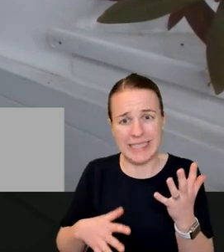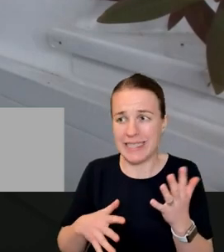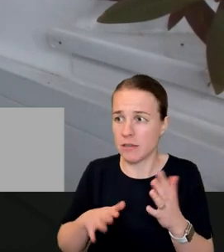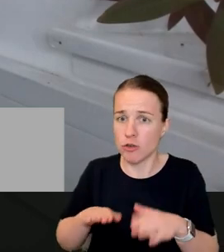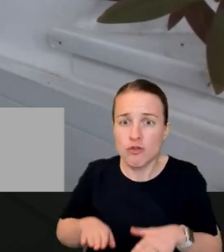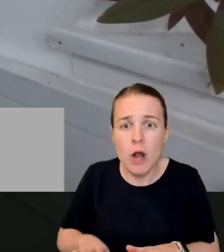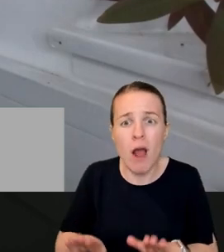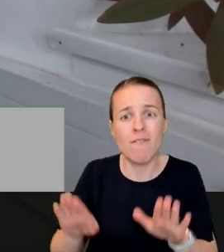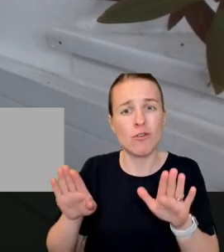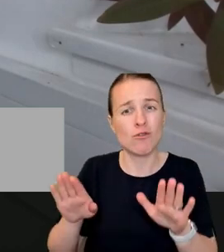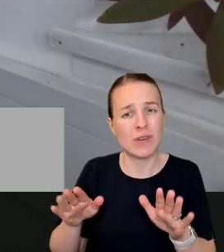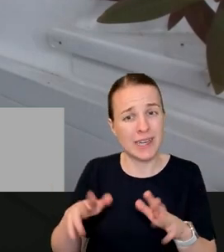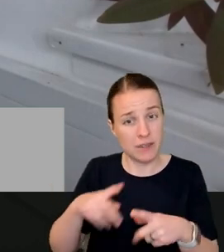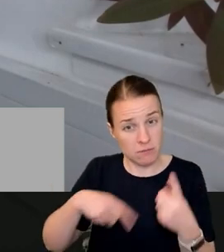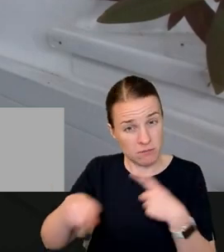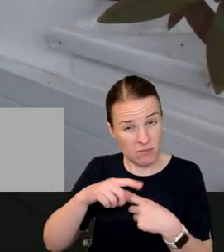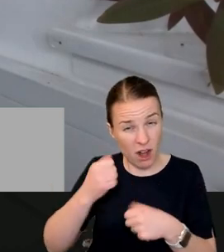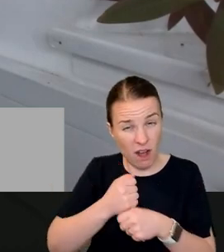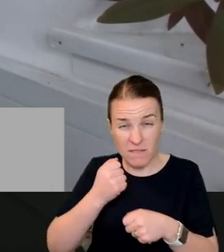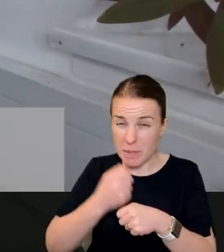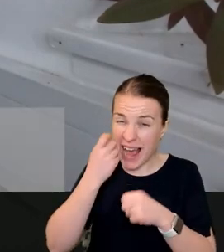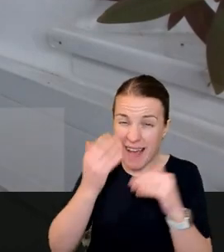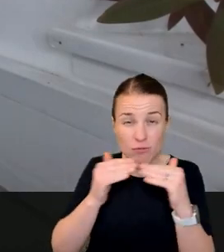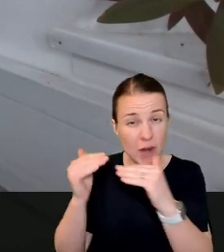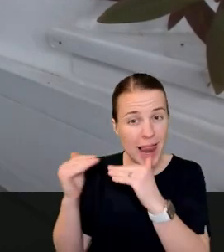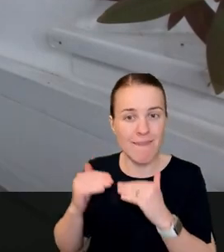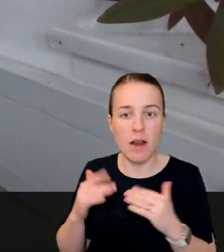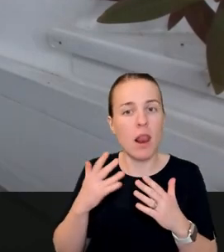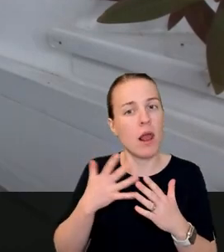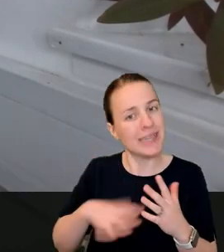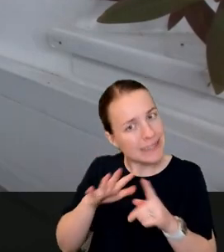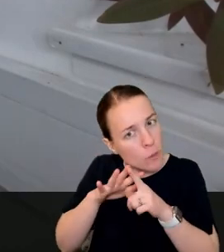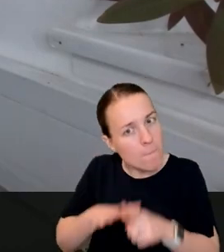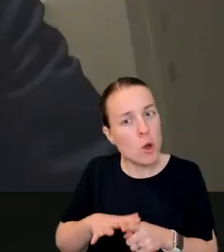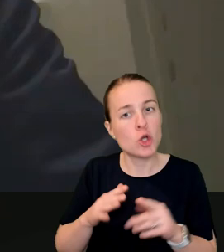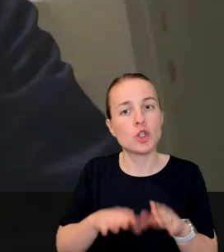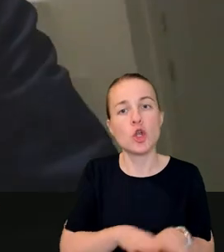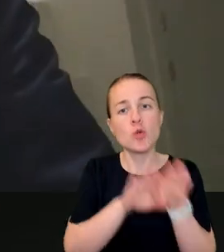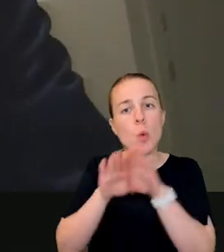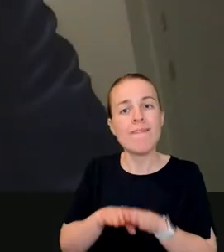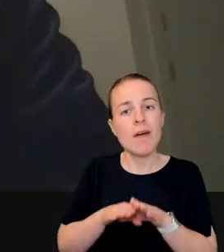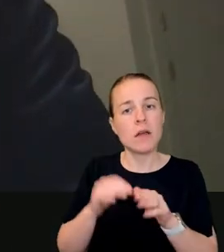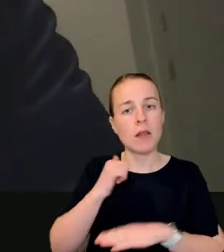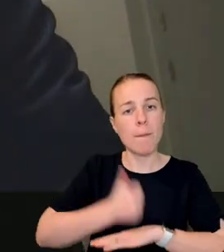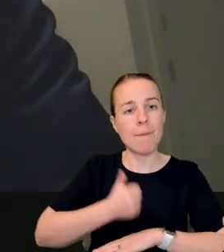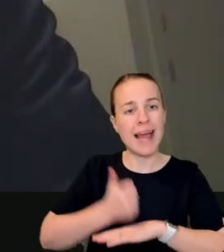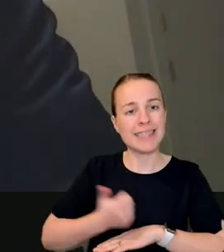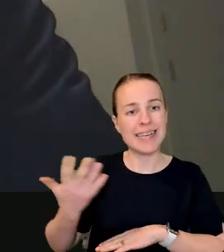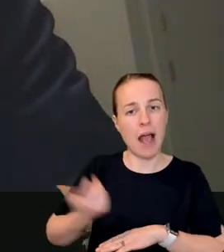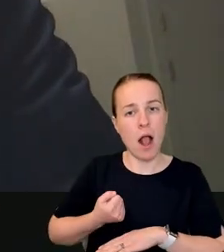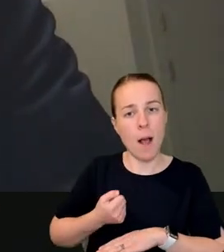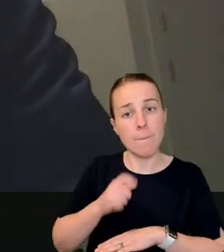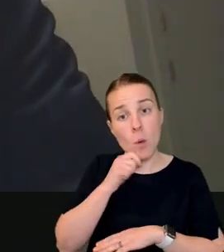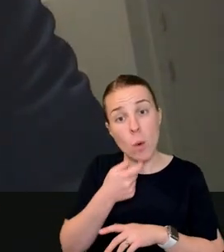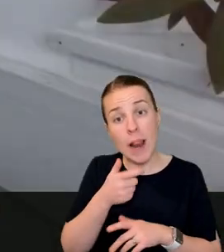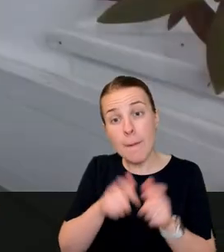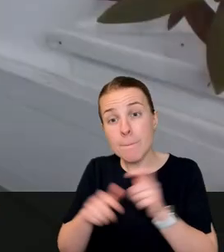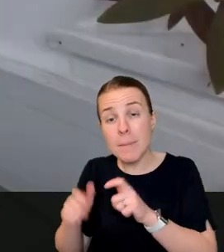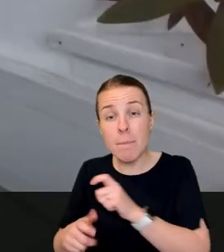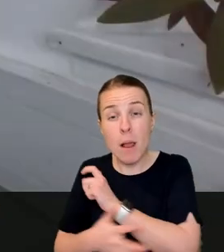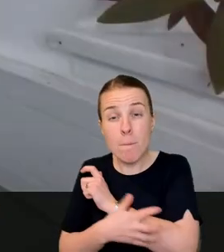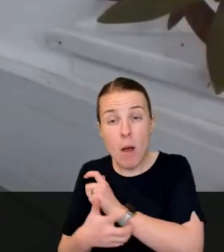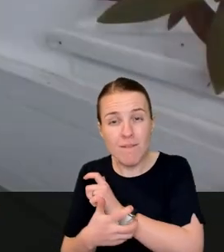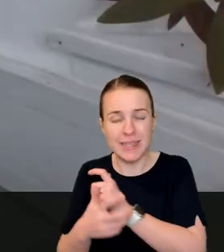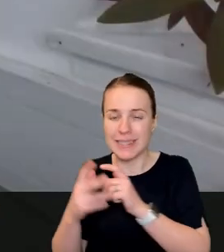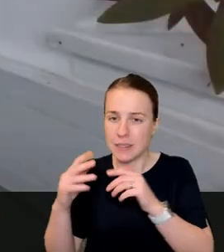government is a push for a universal basic income. This would lift people out of poverty. It would rebalance our society so parents didn't have to